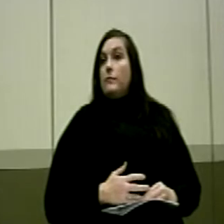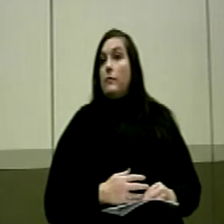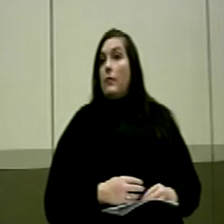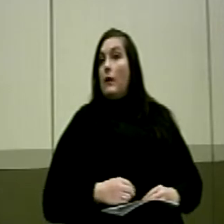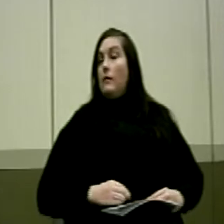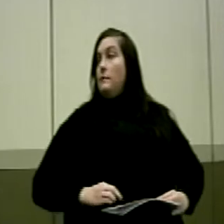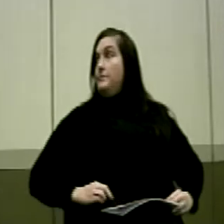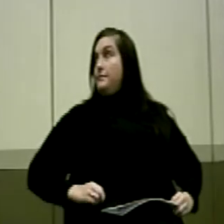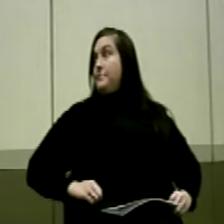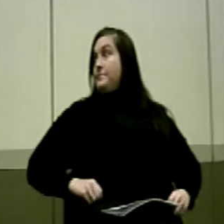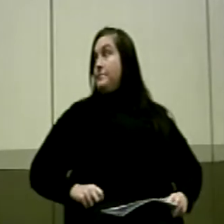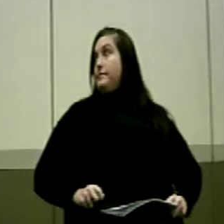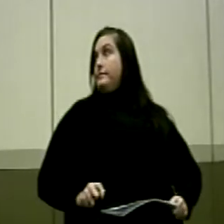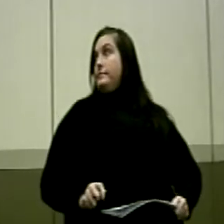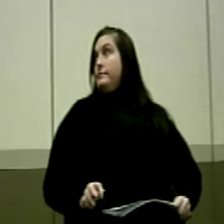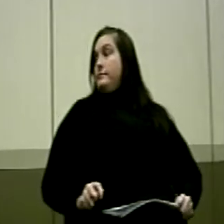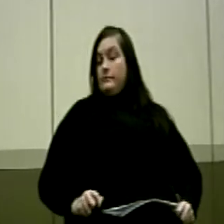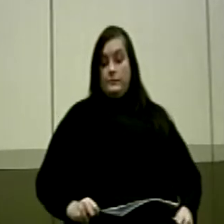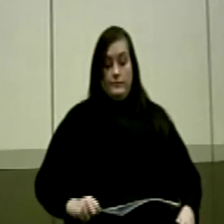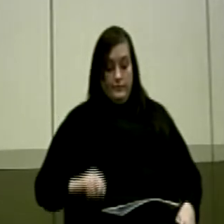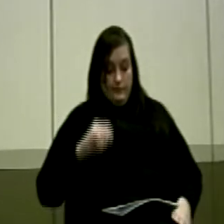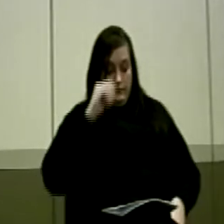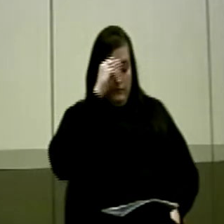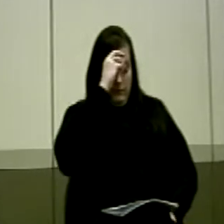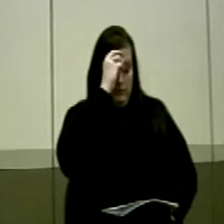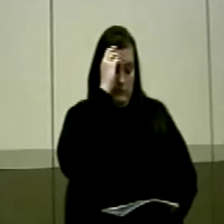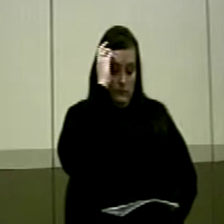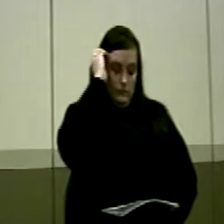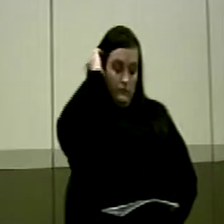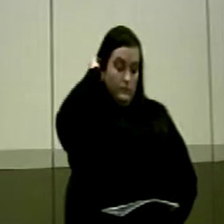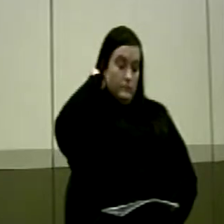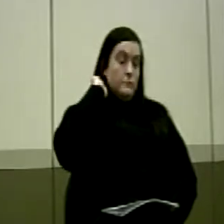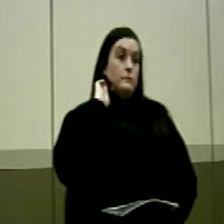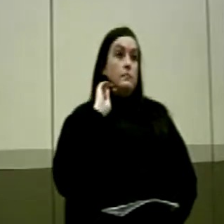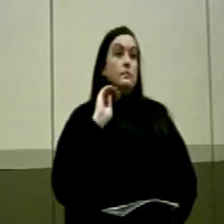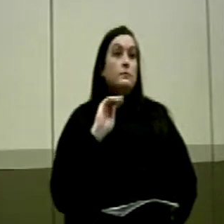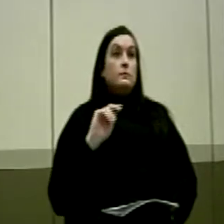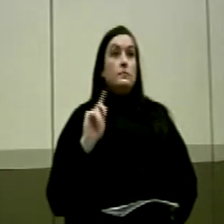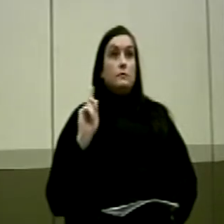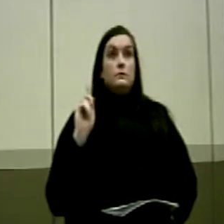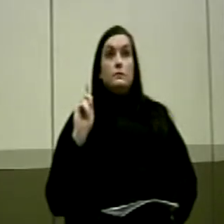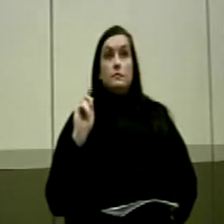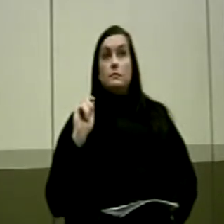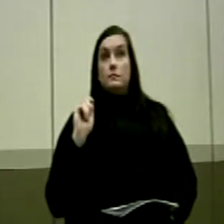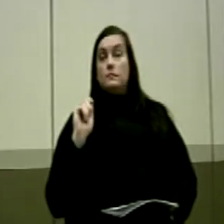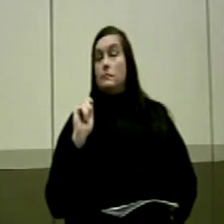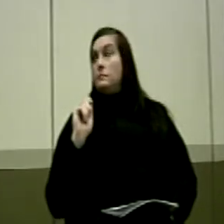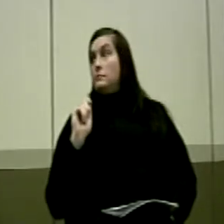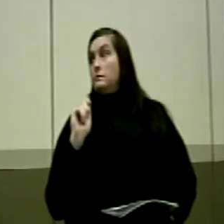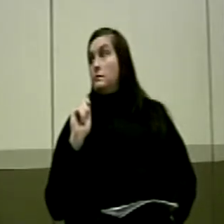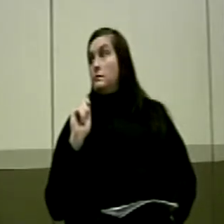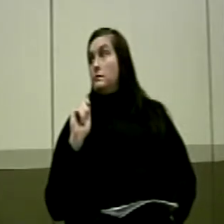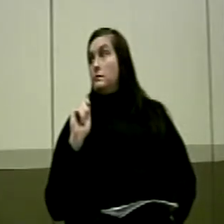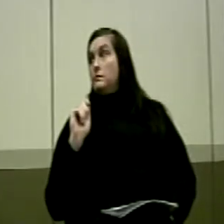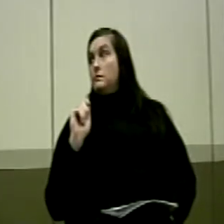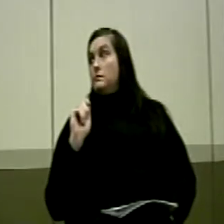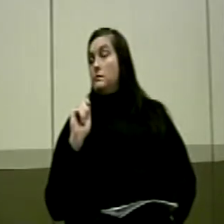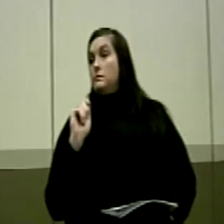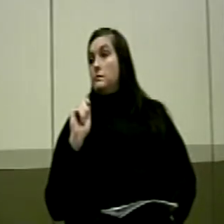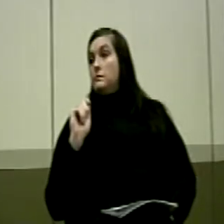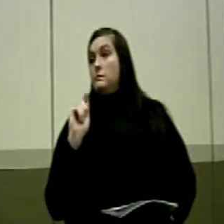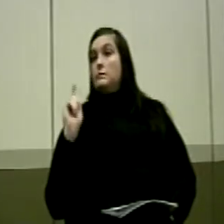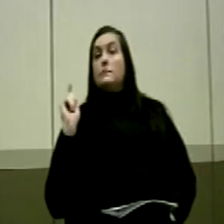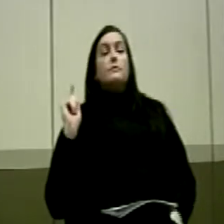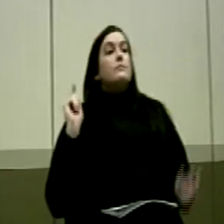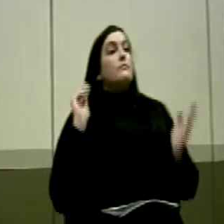So again, the the teachers, I mean, all of you, teachers